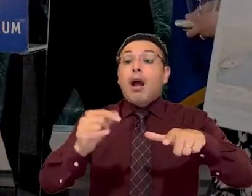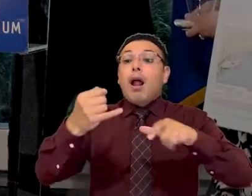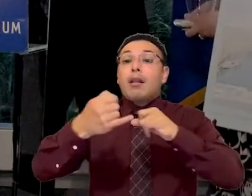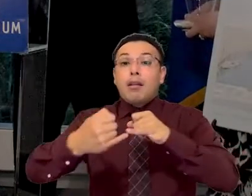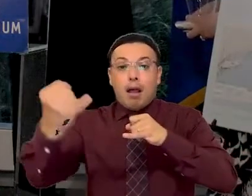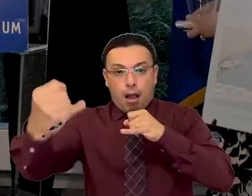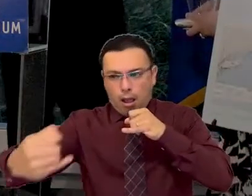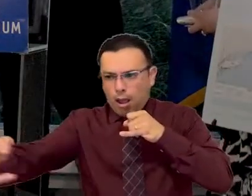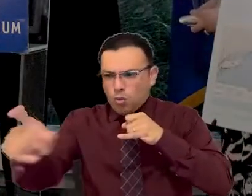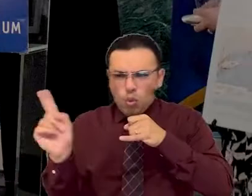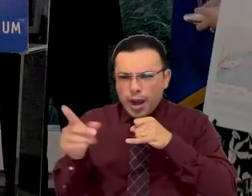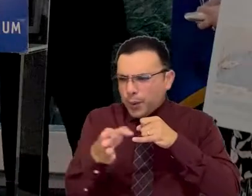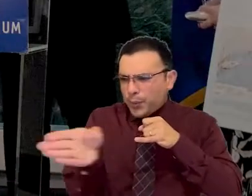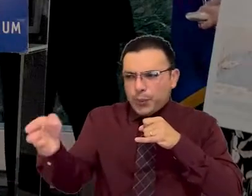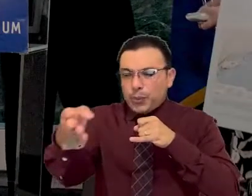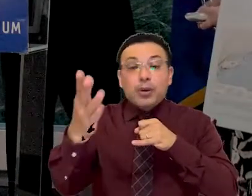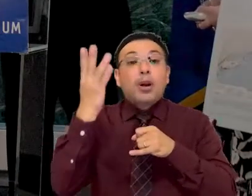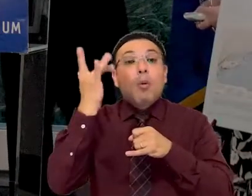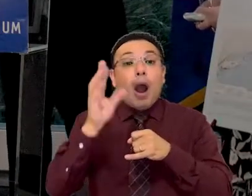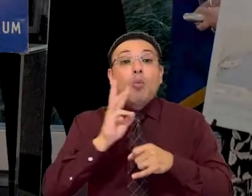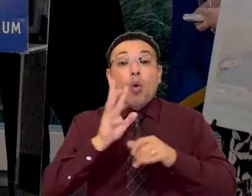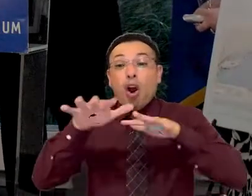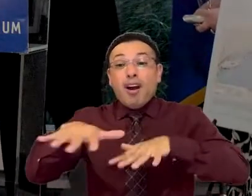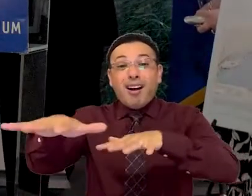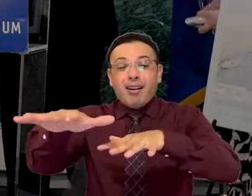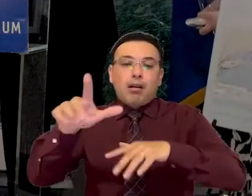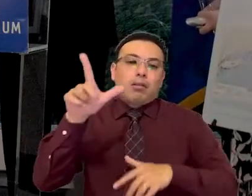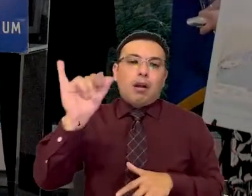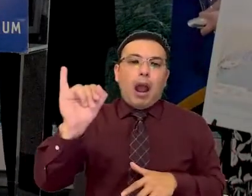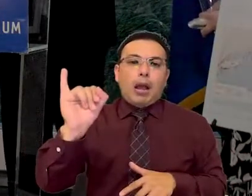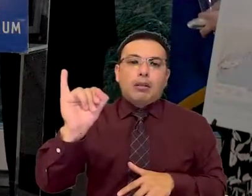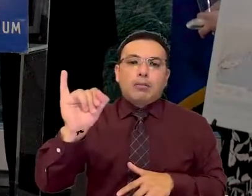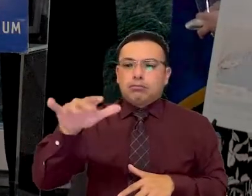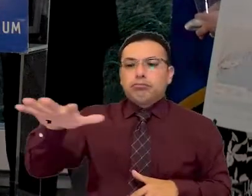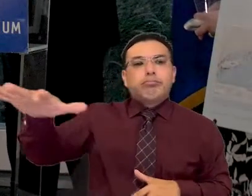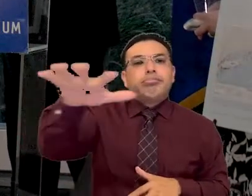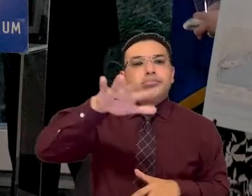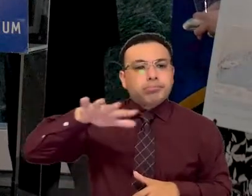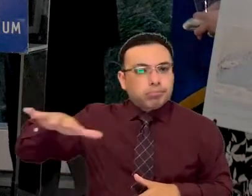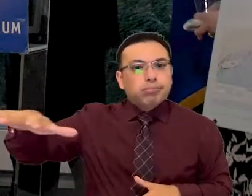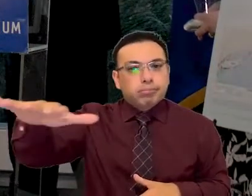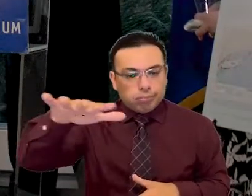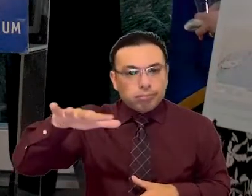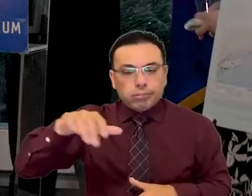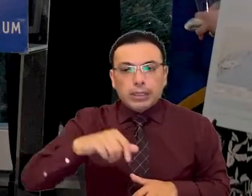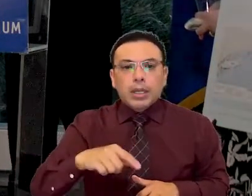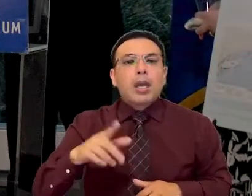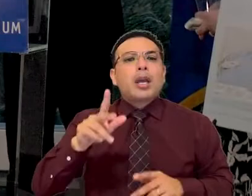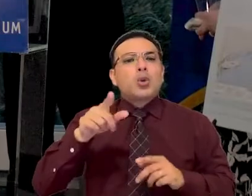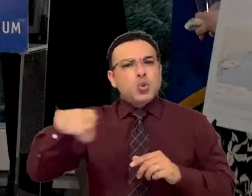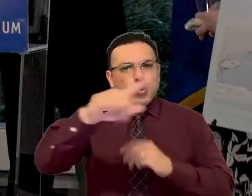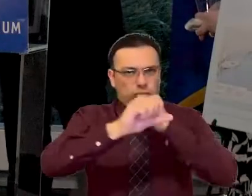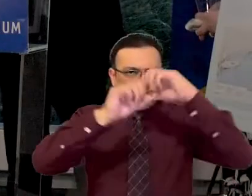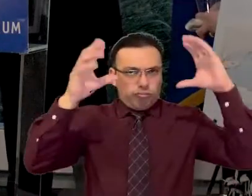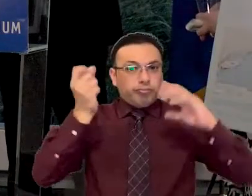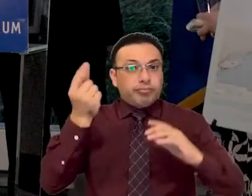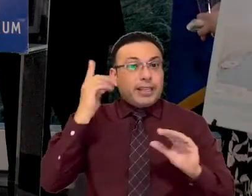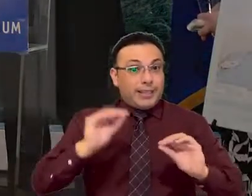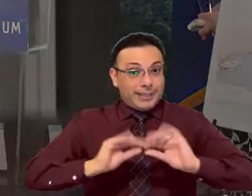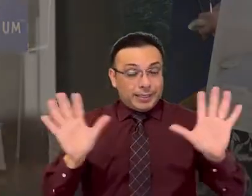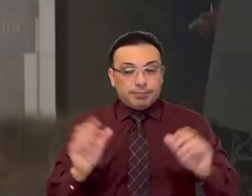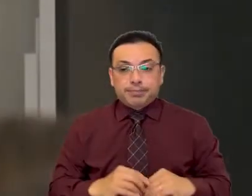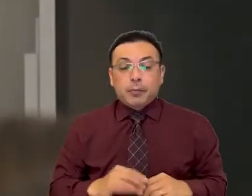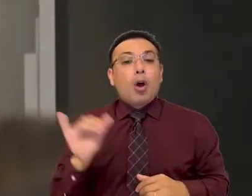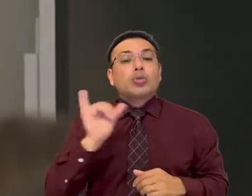that's very important for this community to be fully aware of, fully informed about. And then second, a little bit about our environmental